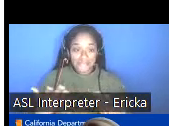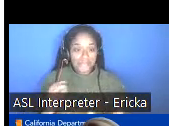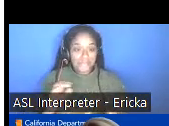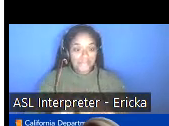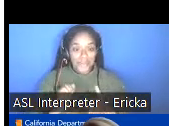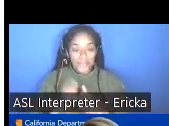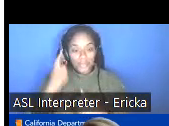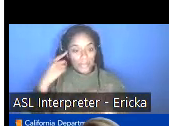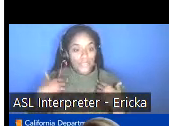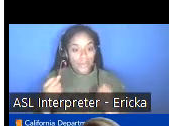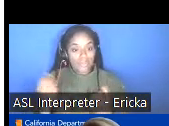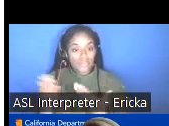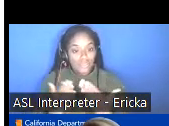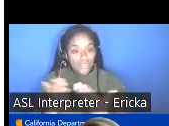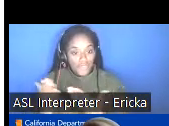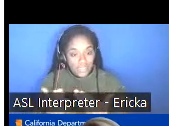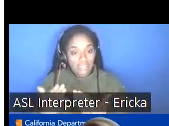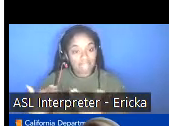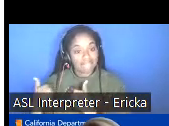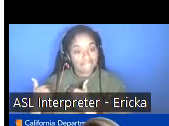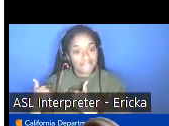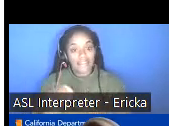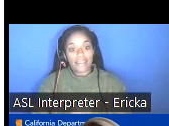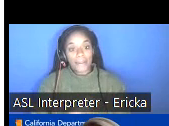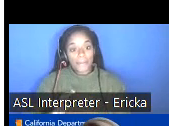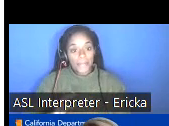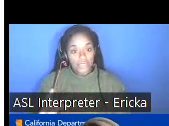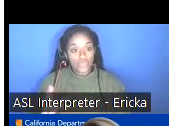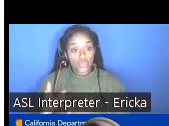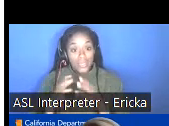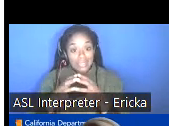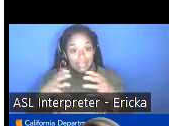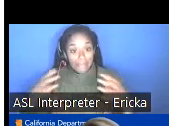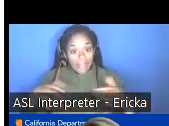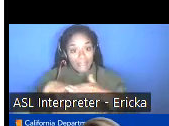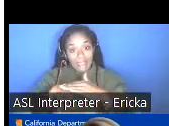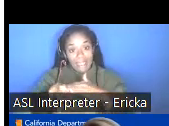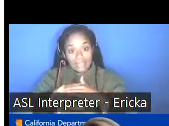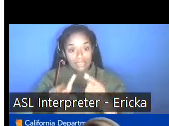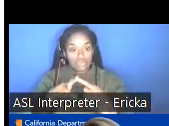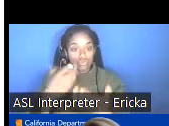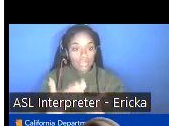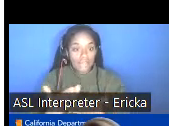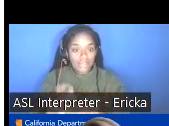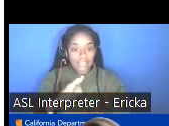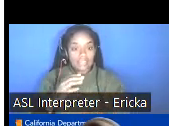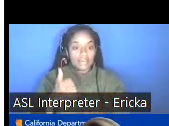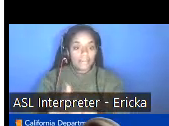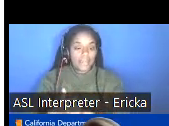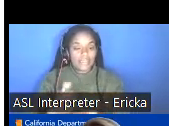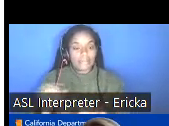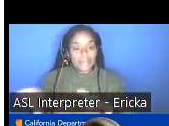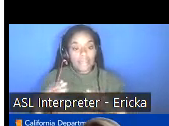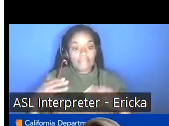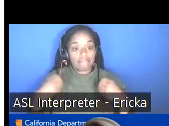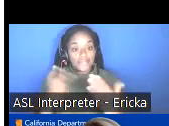Health Services Oversight and Accountability Commission to expand access to evidence-based behavioral health programs. And